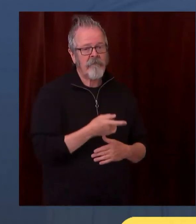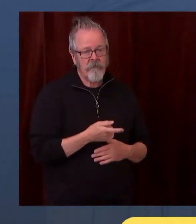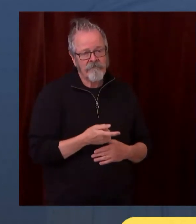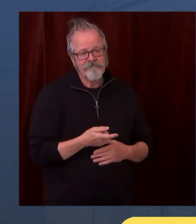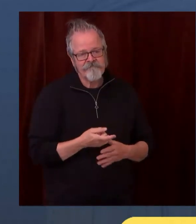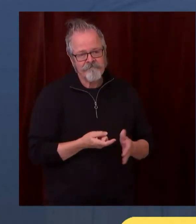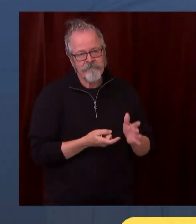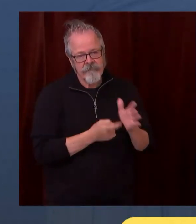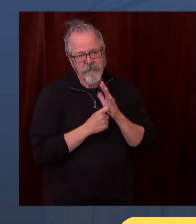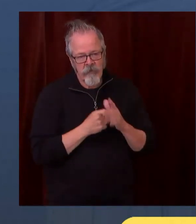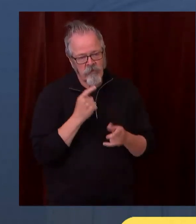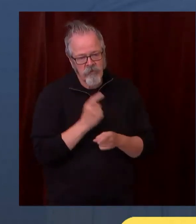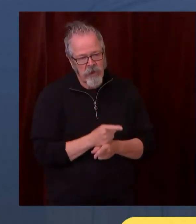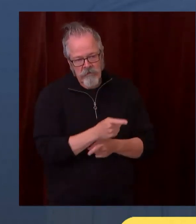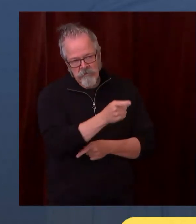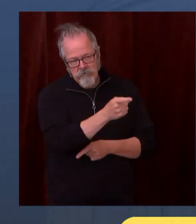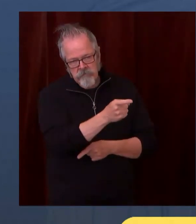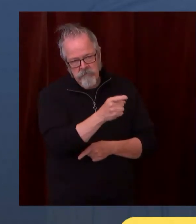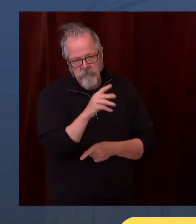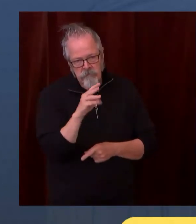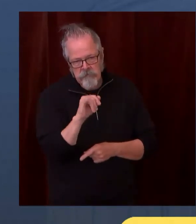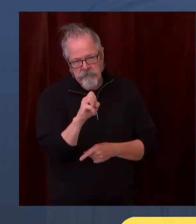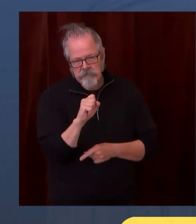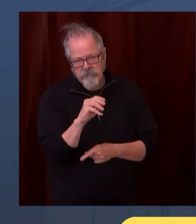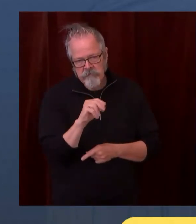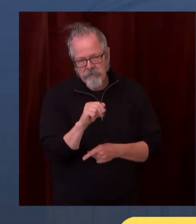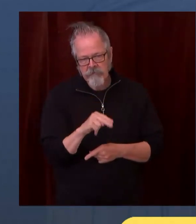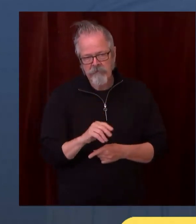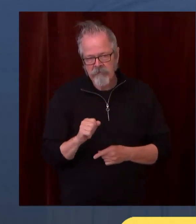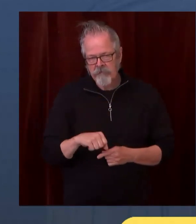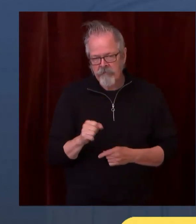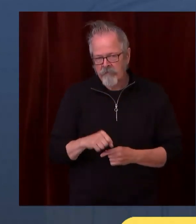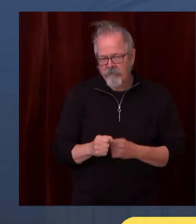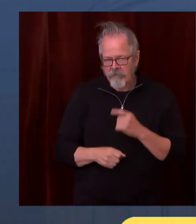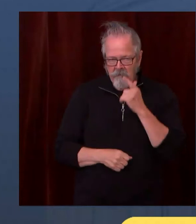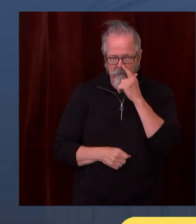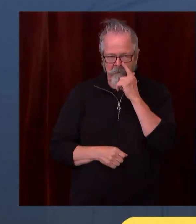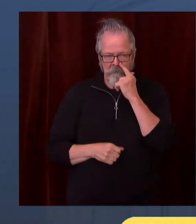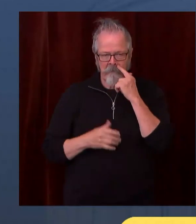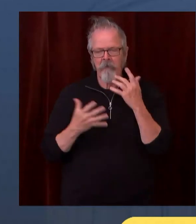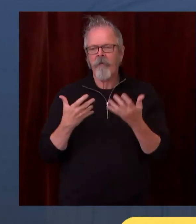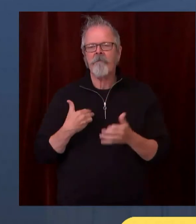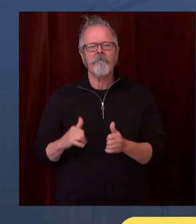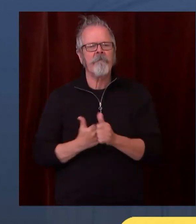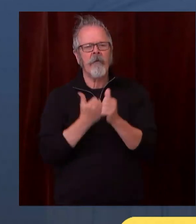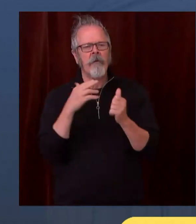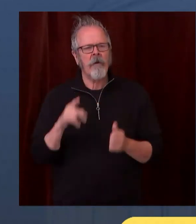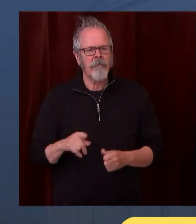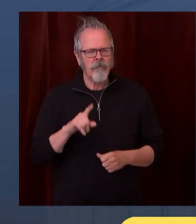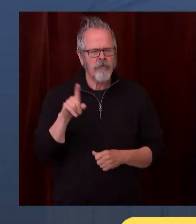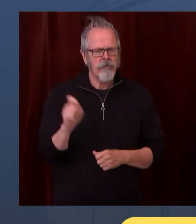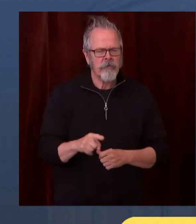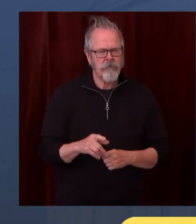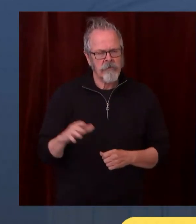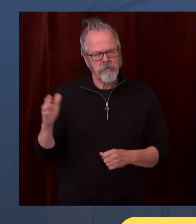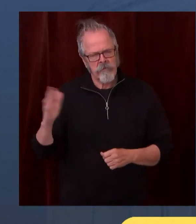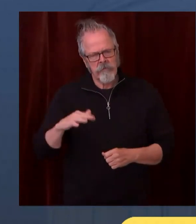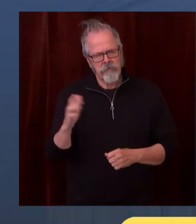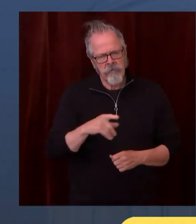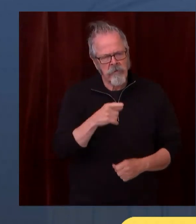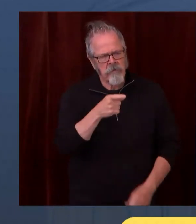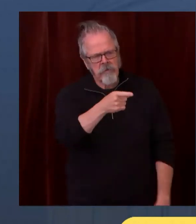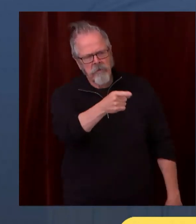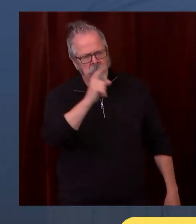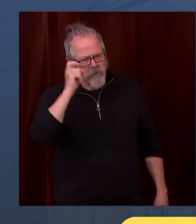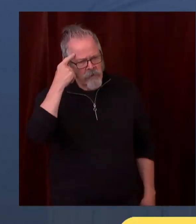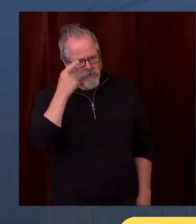Yes, I'm wondering how much of a role small social gatherings are playing in the spread at the moment. Is it